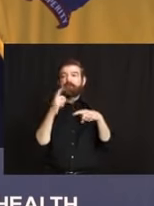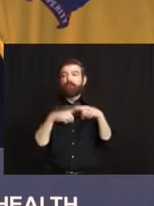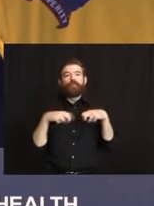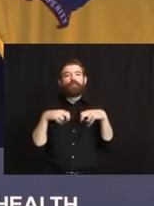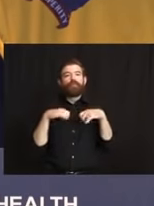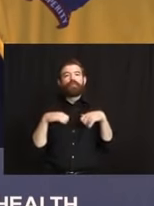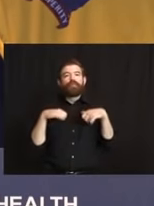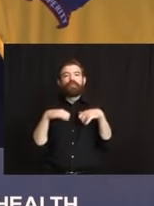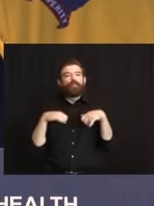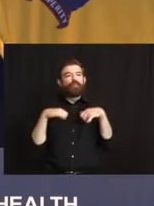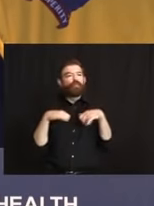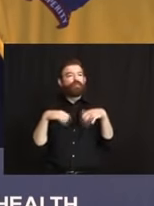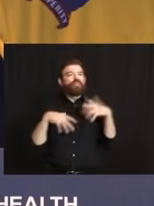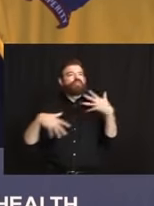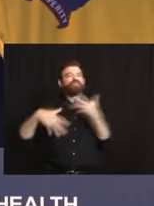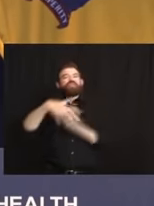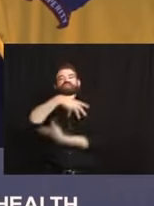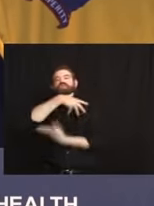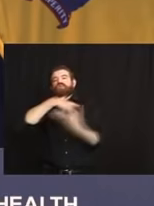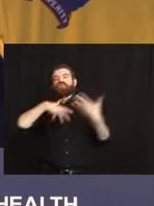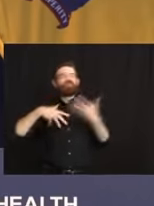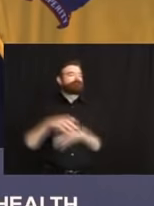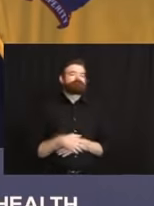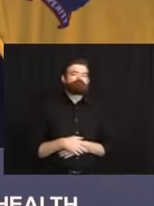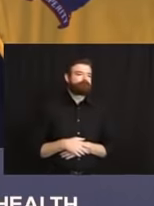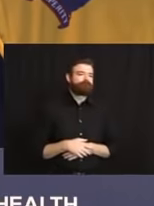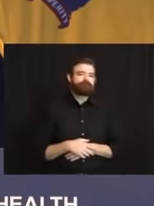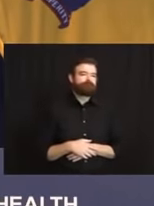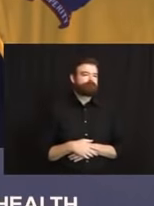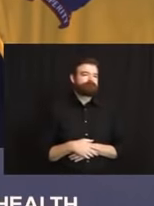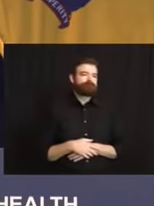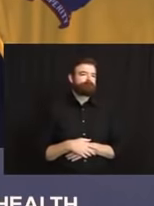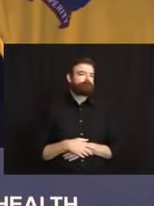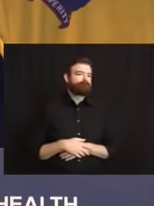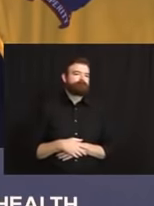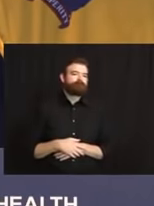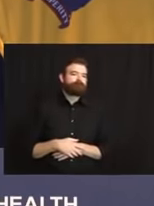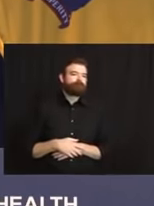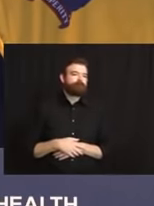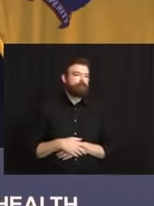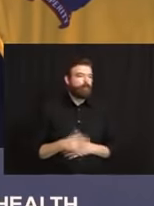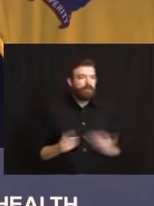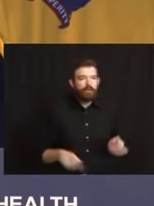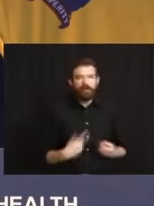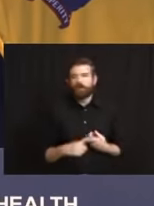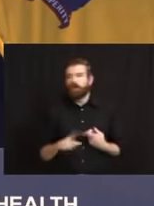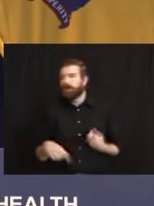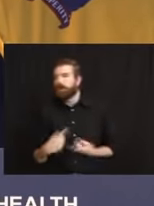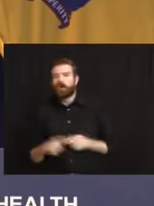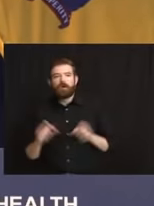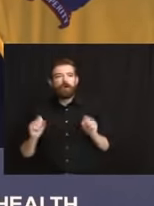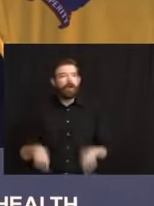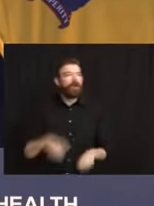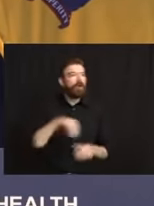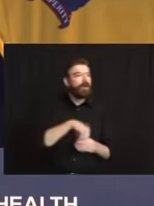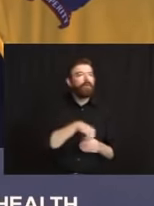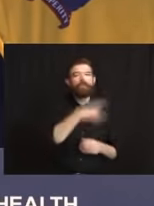And so the question folks rightfully ask is, when do you find your way out of